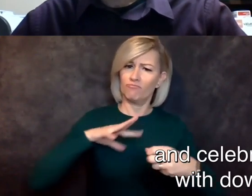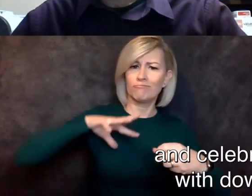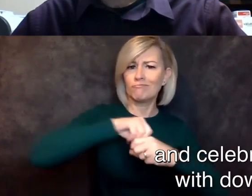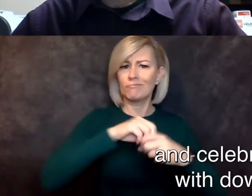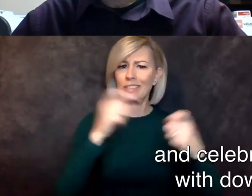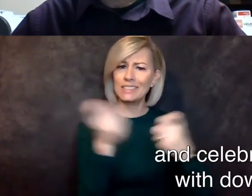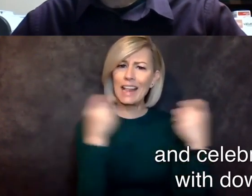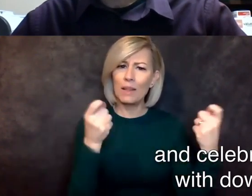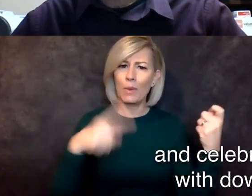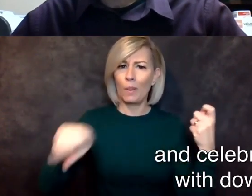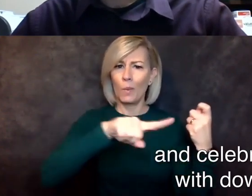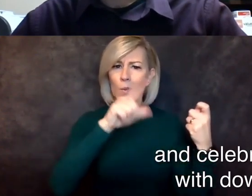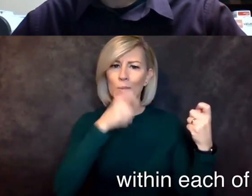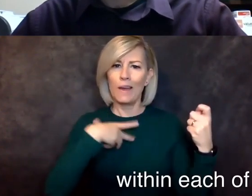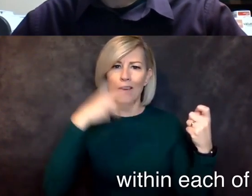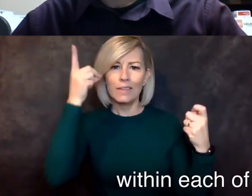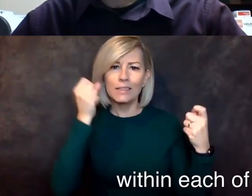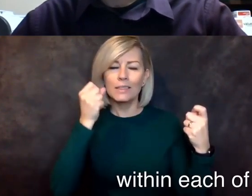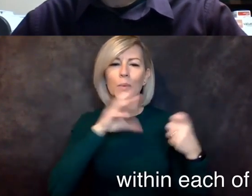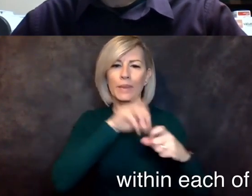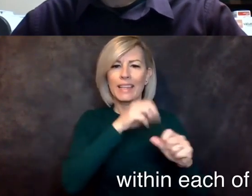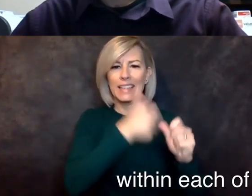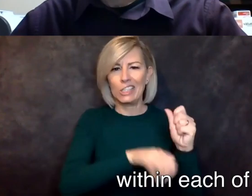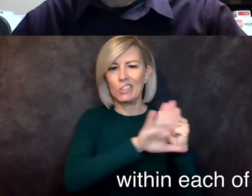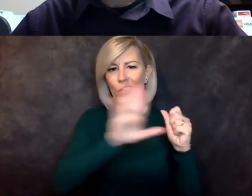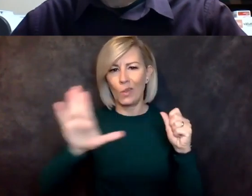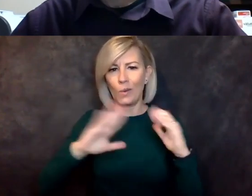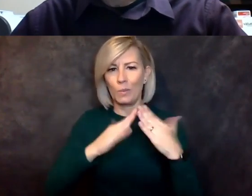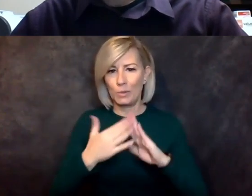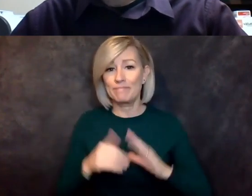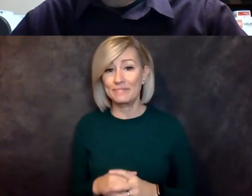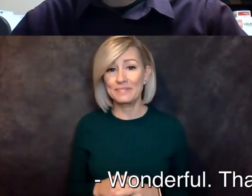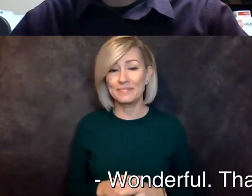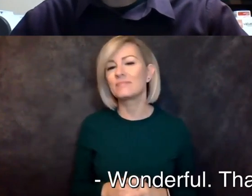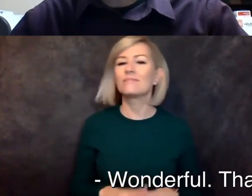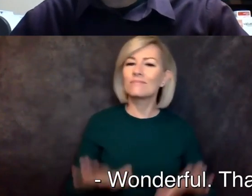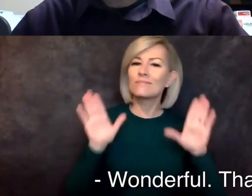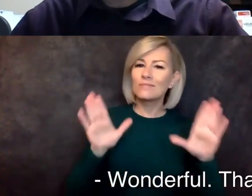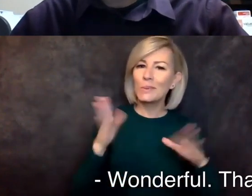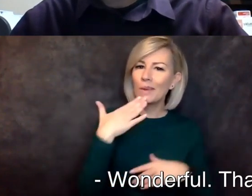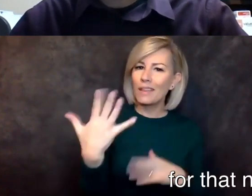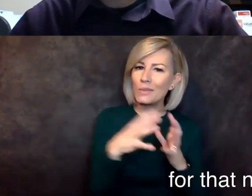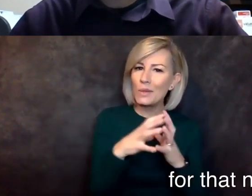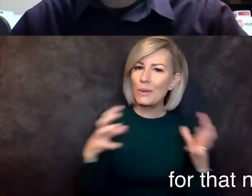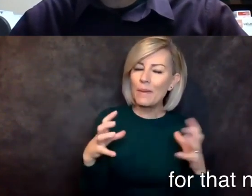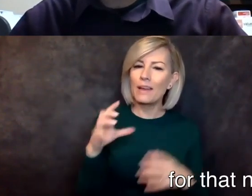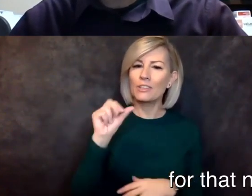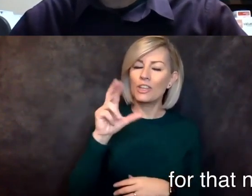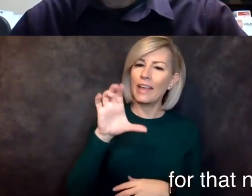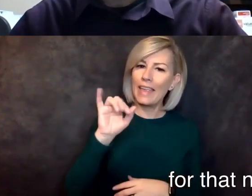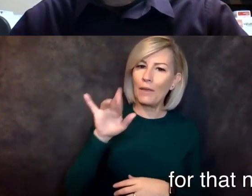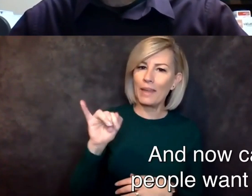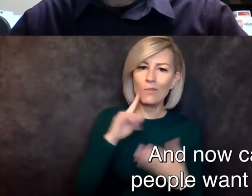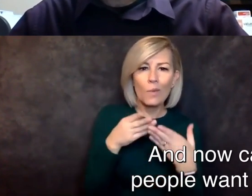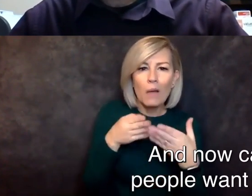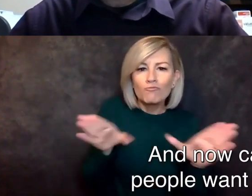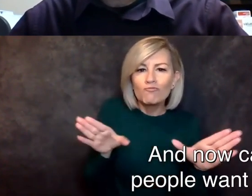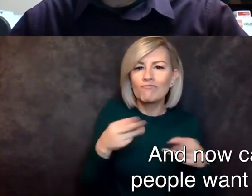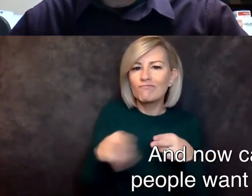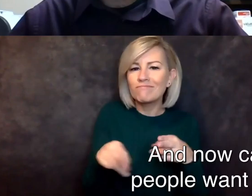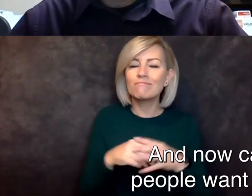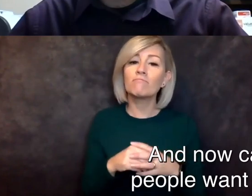individuals with Down Syndrome within each of their communities. Wonderful. Thank you so much, Keri, for that nice overview. And now, can